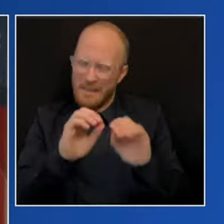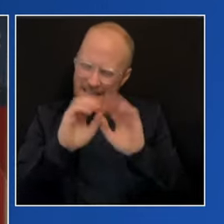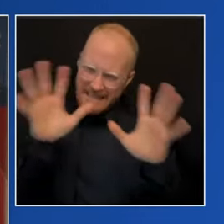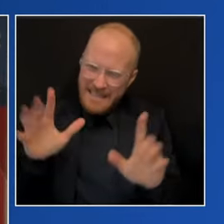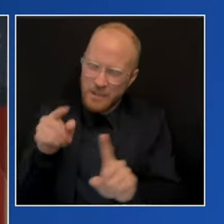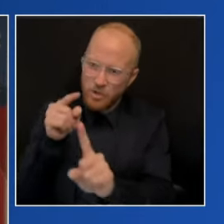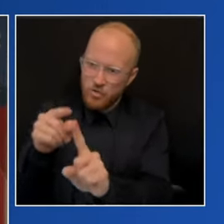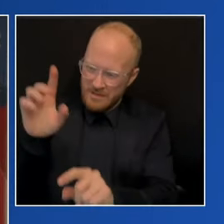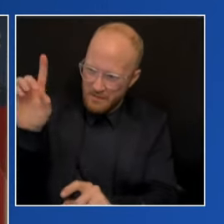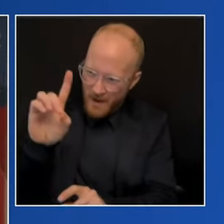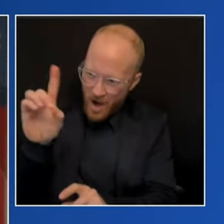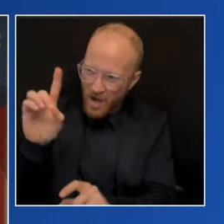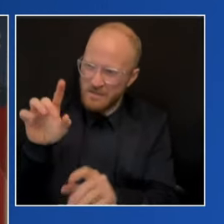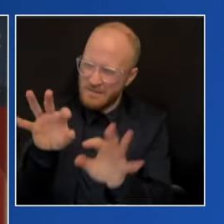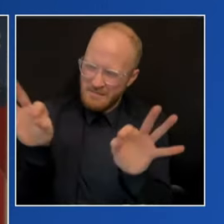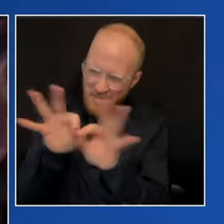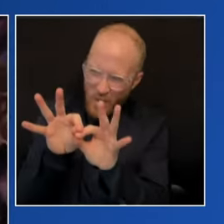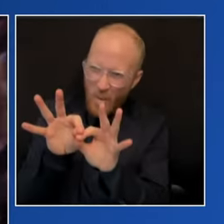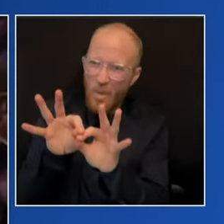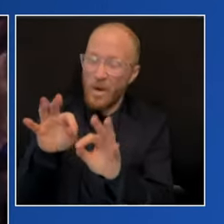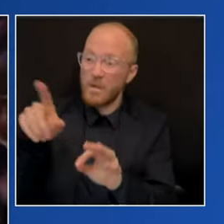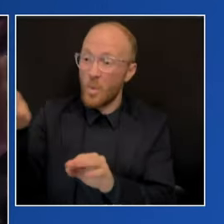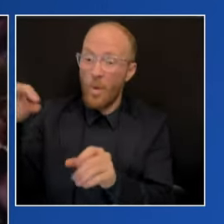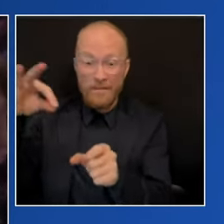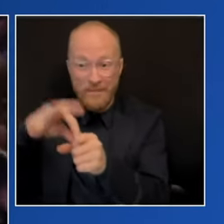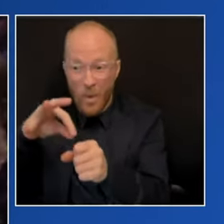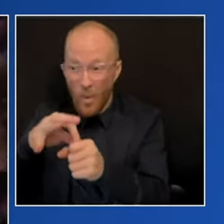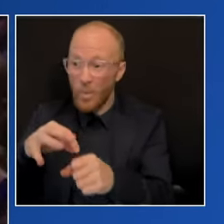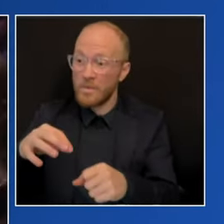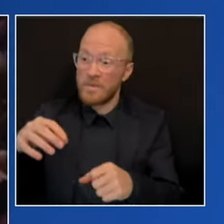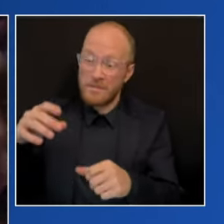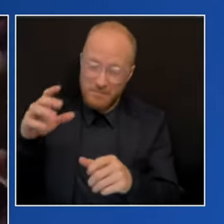ballot. Your freedom is on the ballot.